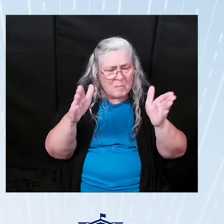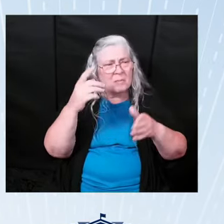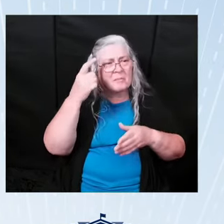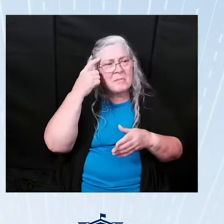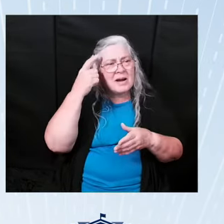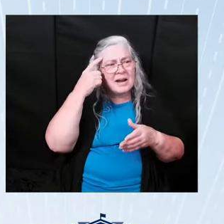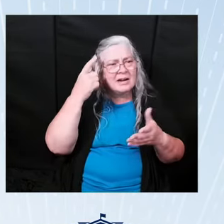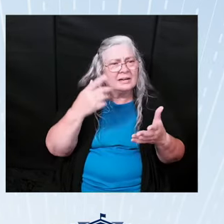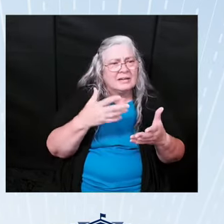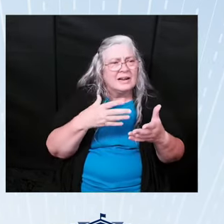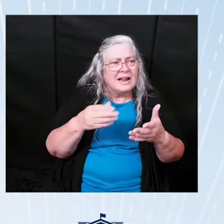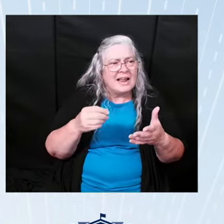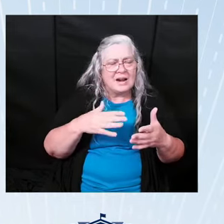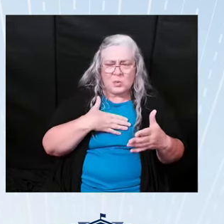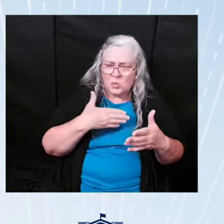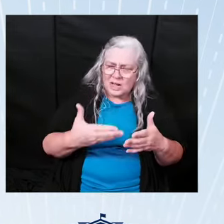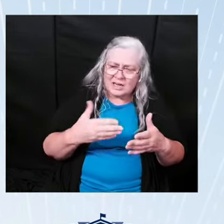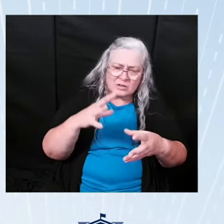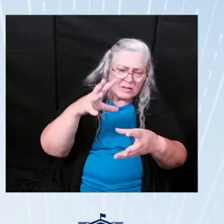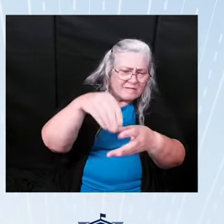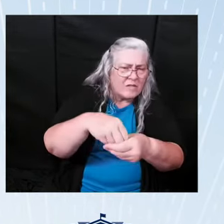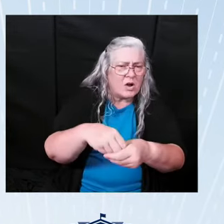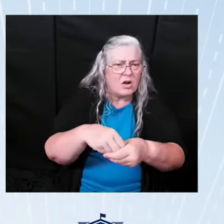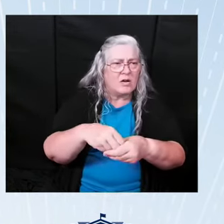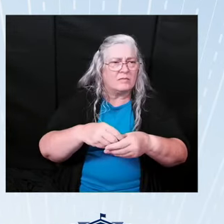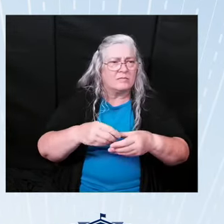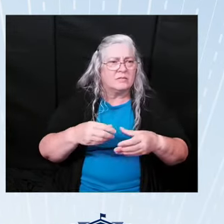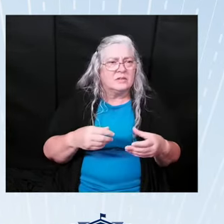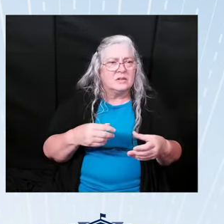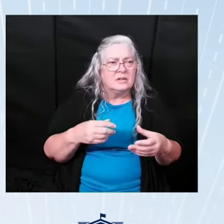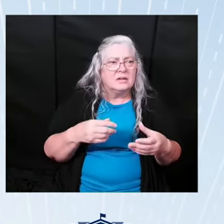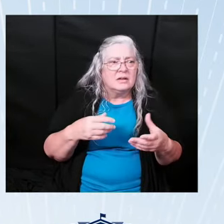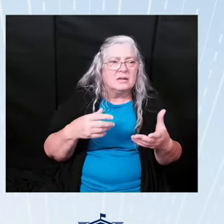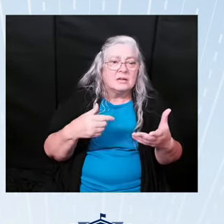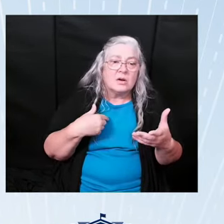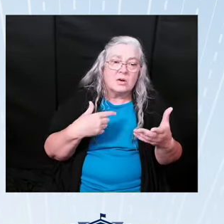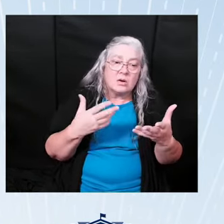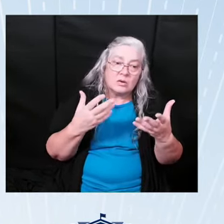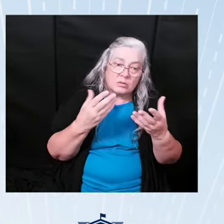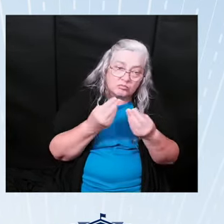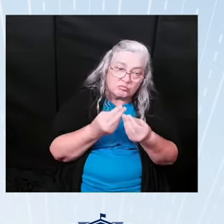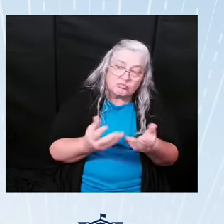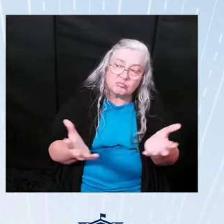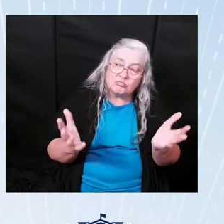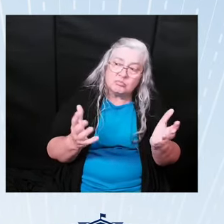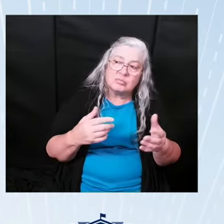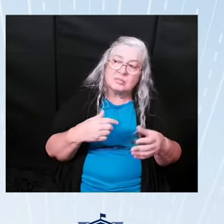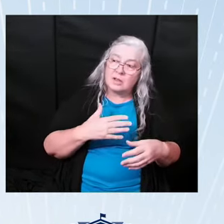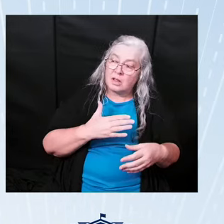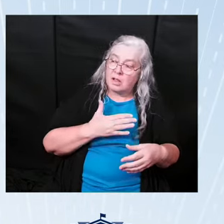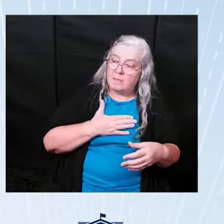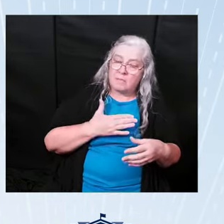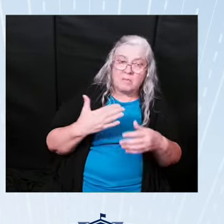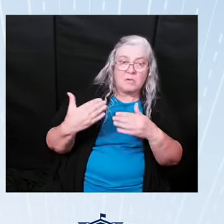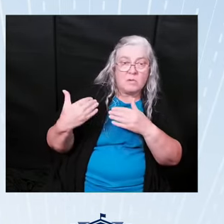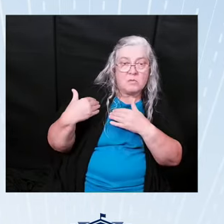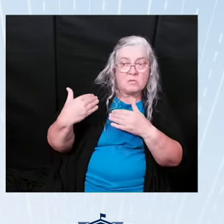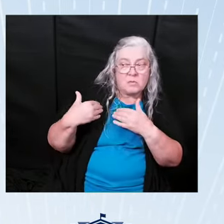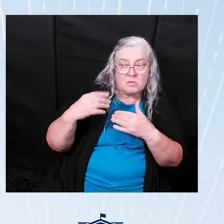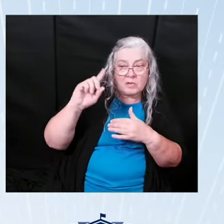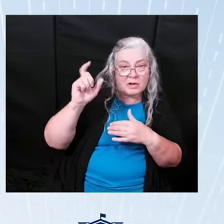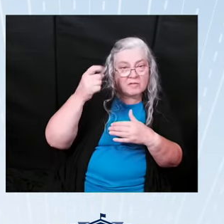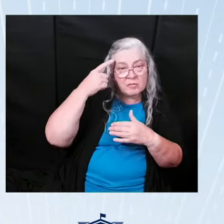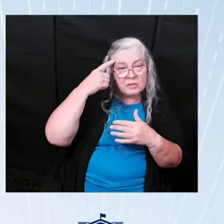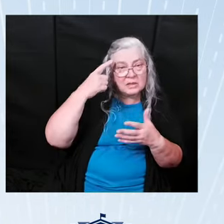I'll leave off on is, it's our role as a federal government to have a national framework. It's our goal as